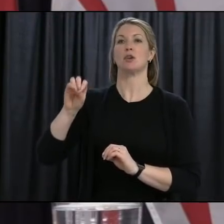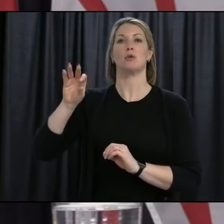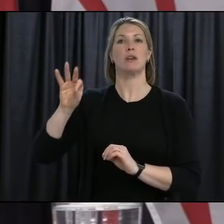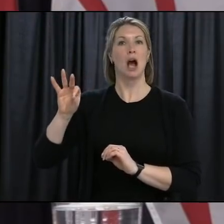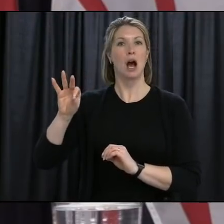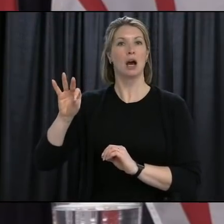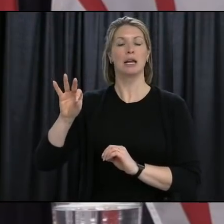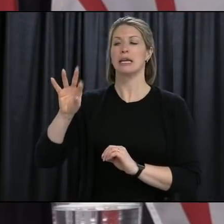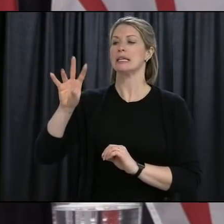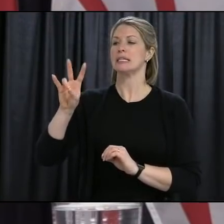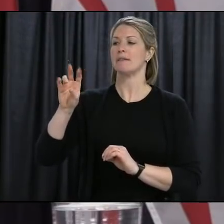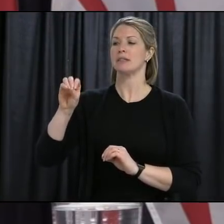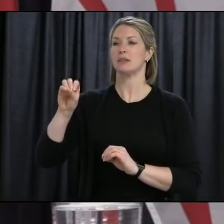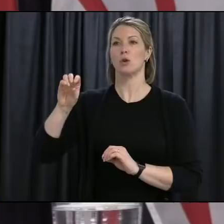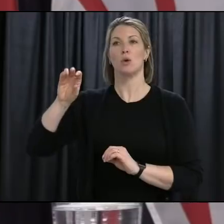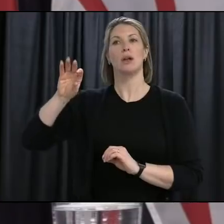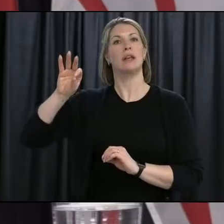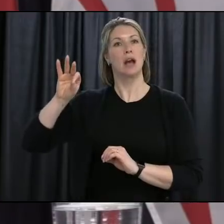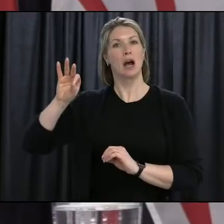1-888-709-7090.